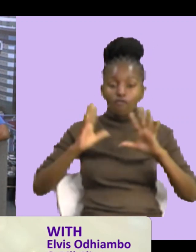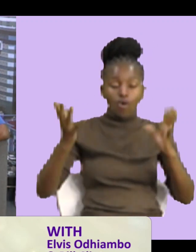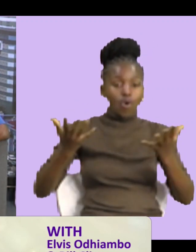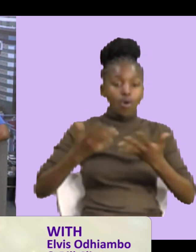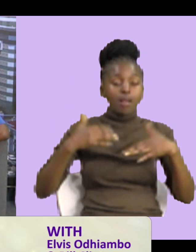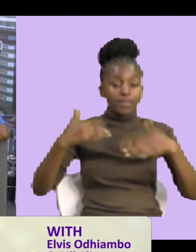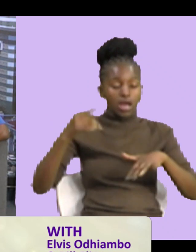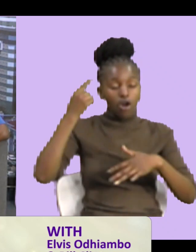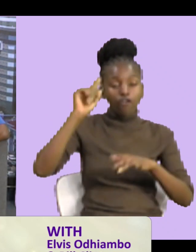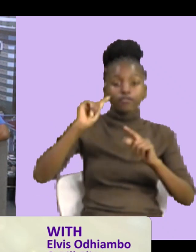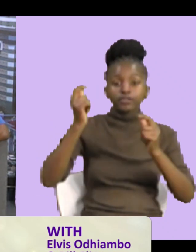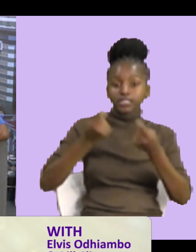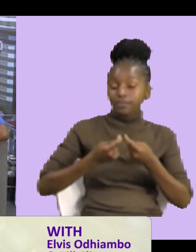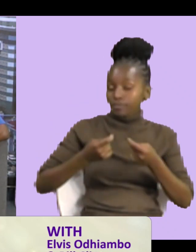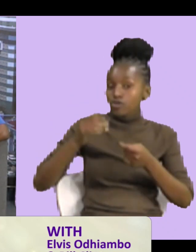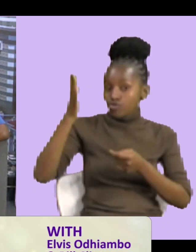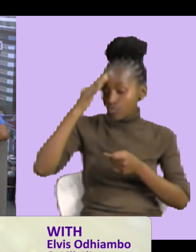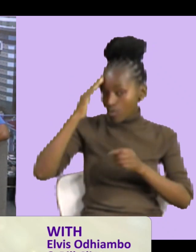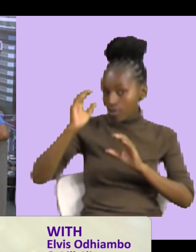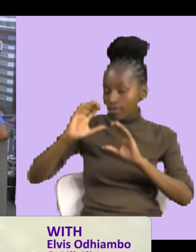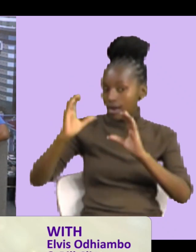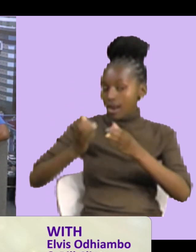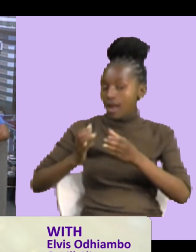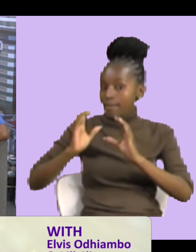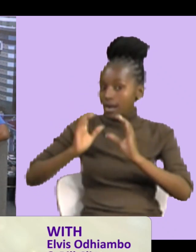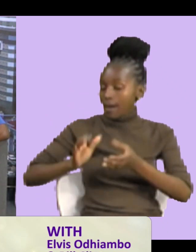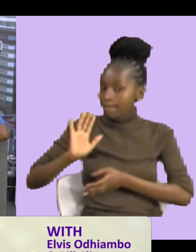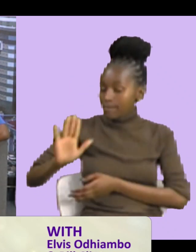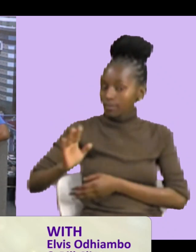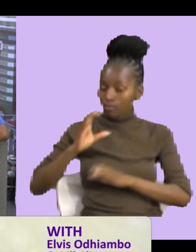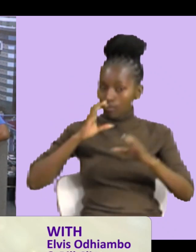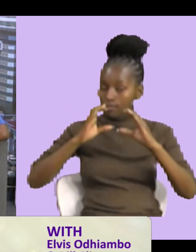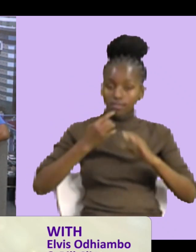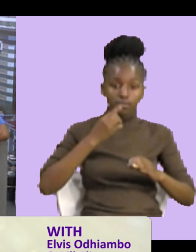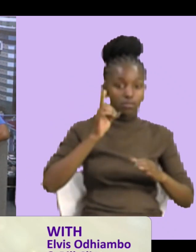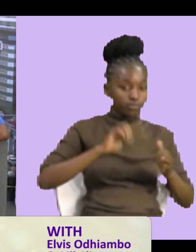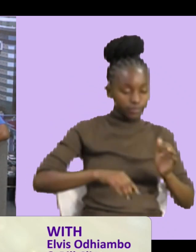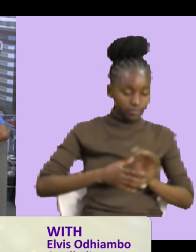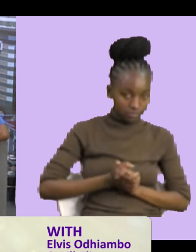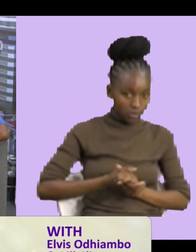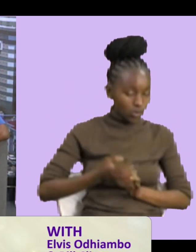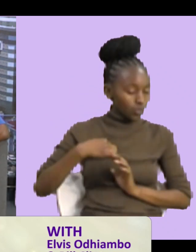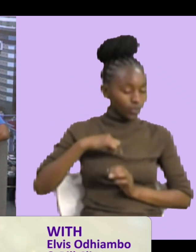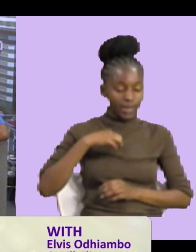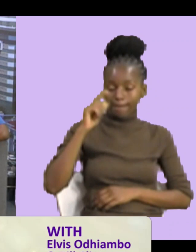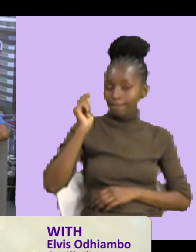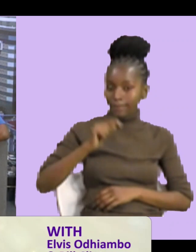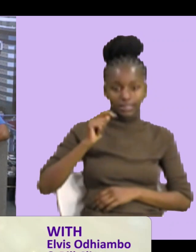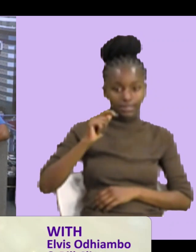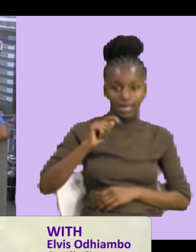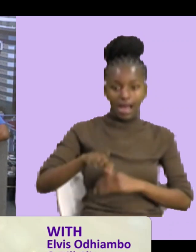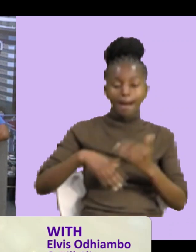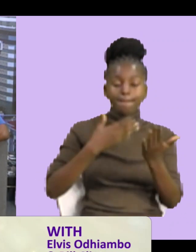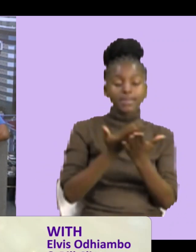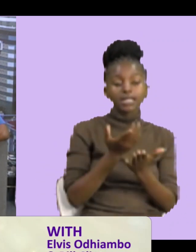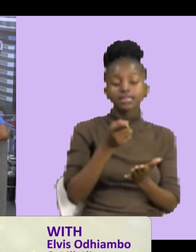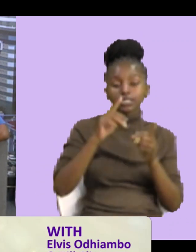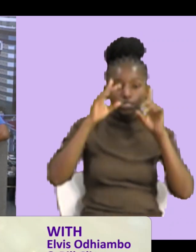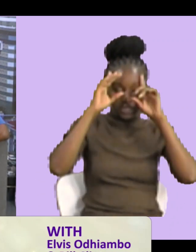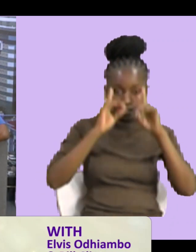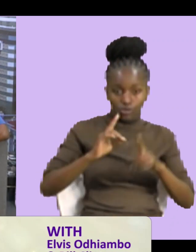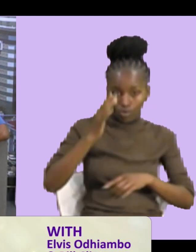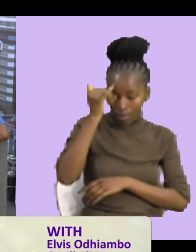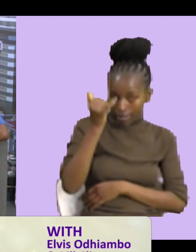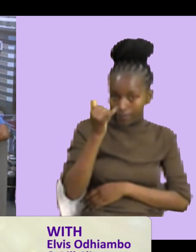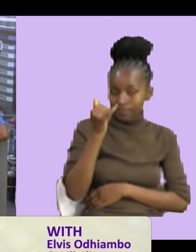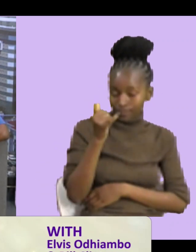Remember, from the club, they have already communicated saying they are going to appeal the decision, because